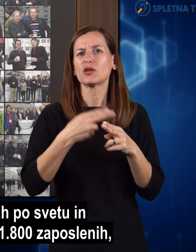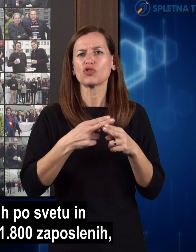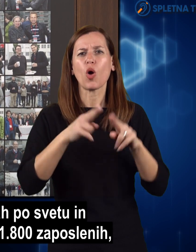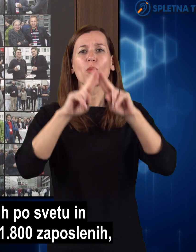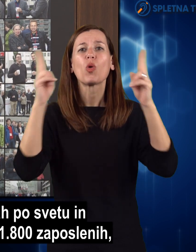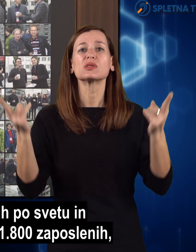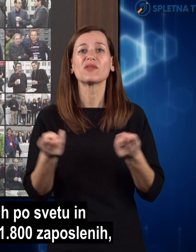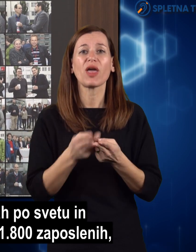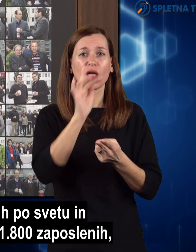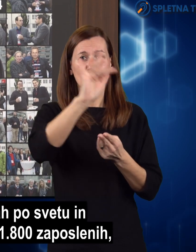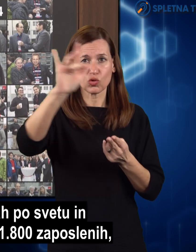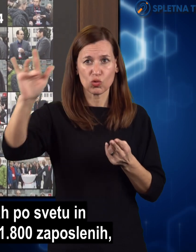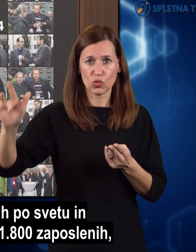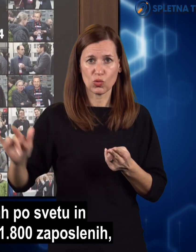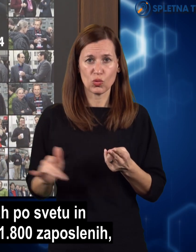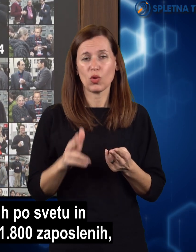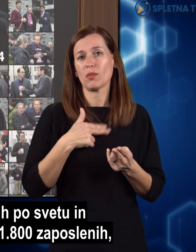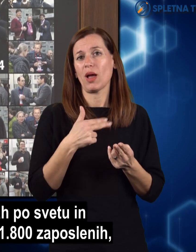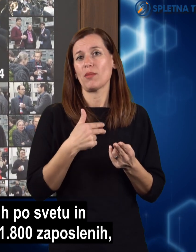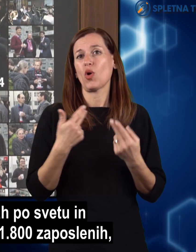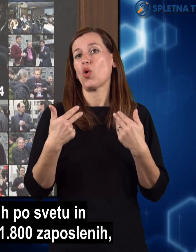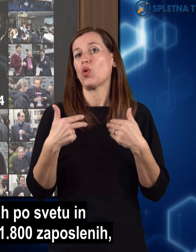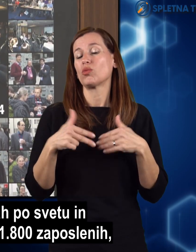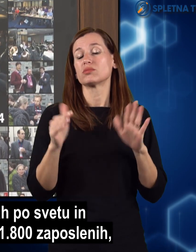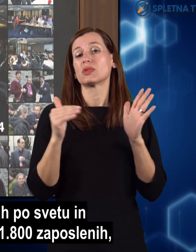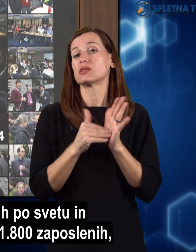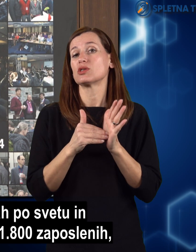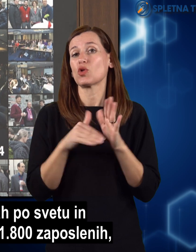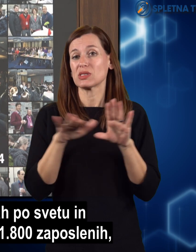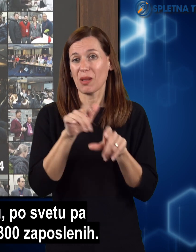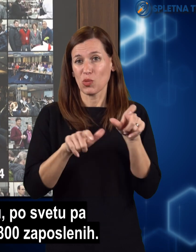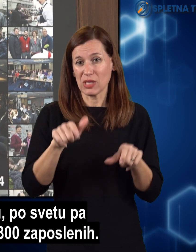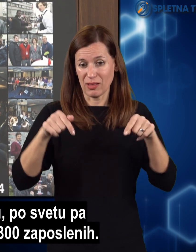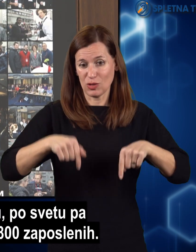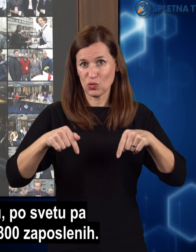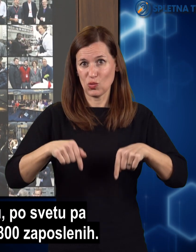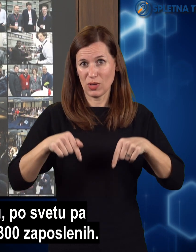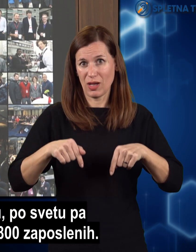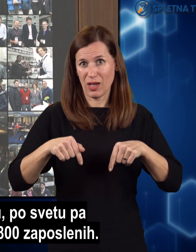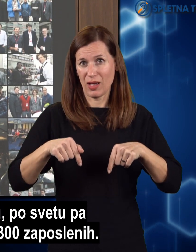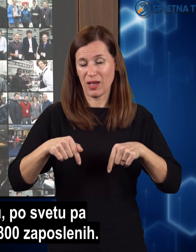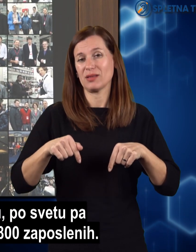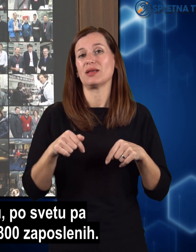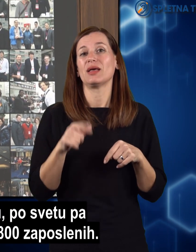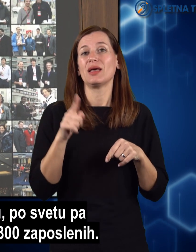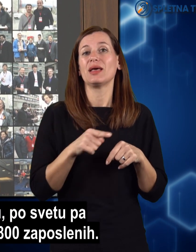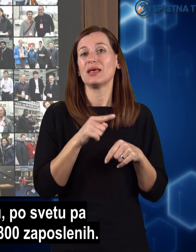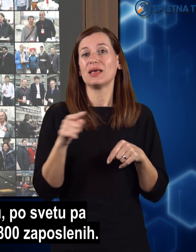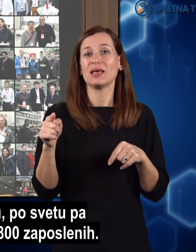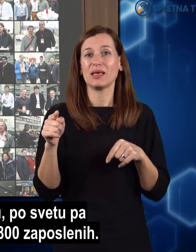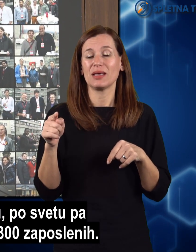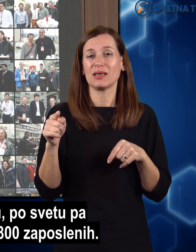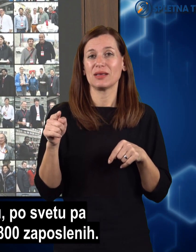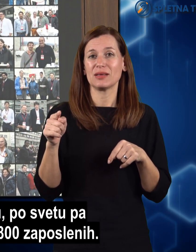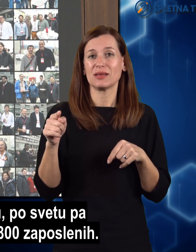We have over 1,800 employees here in Innsbruck, and